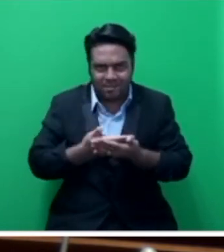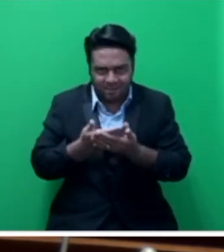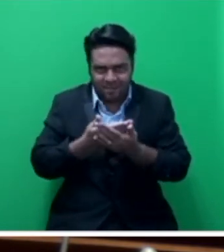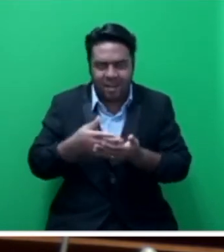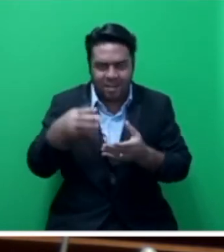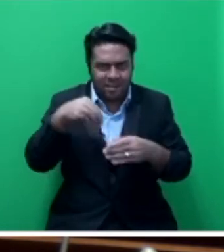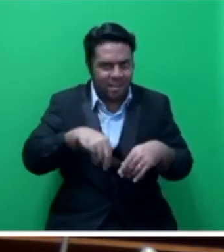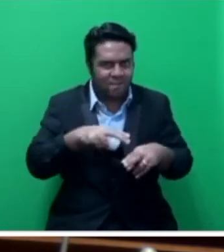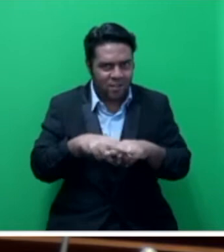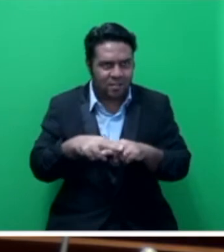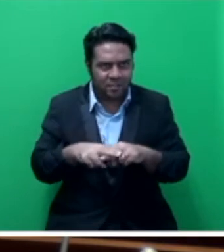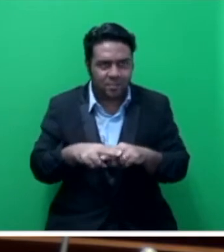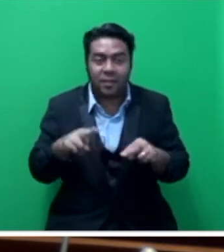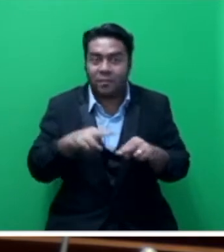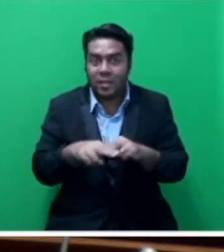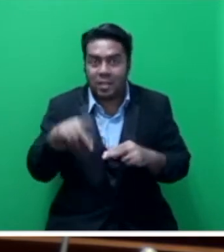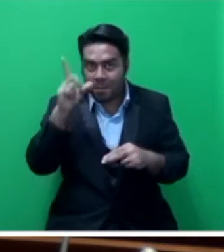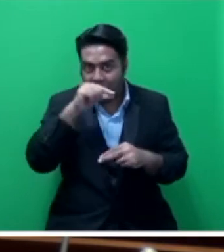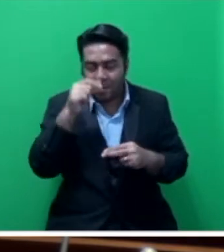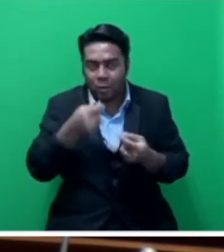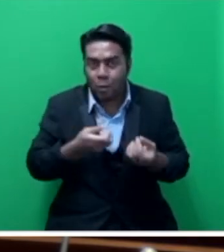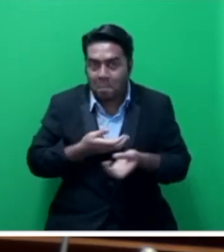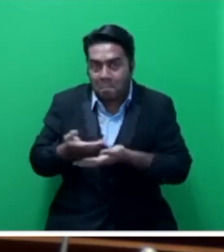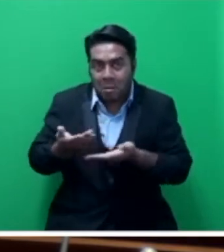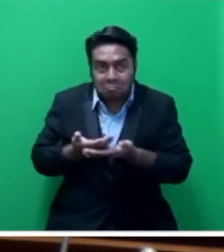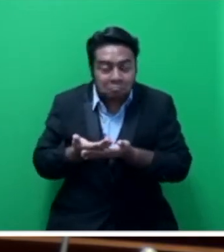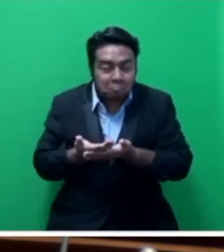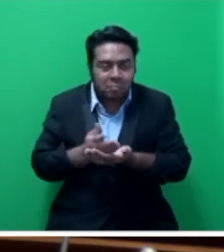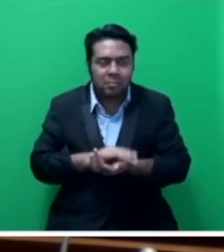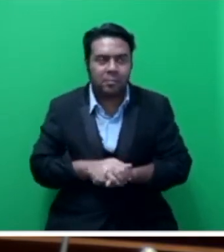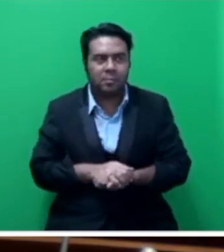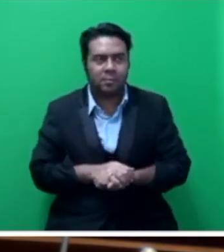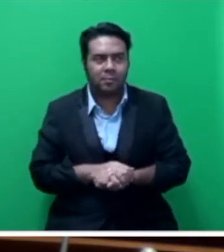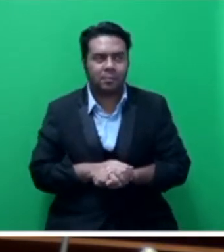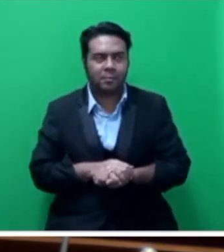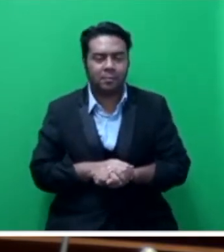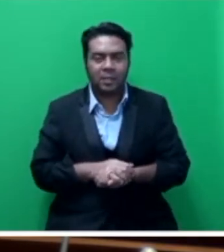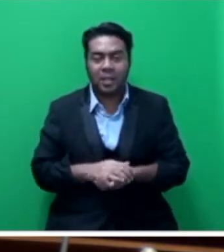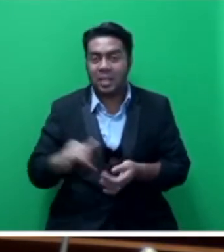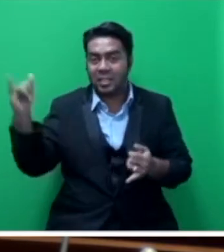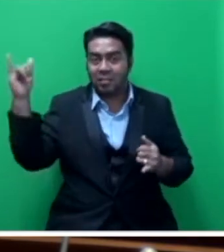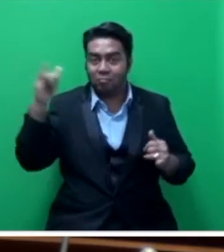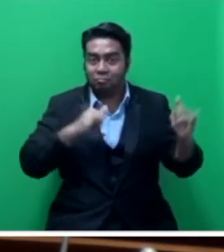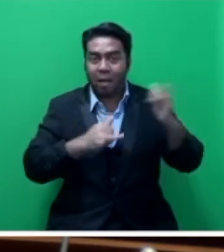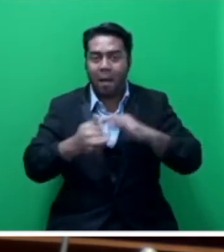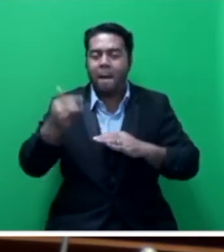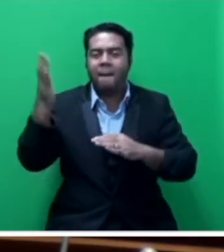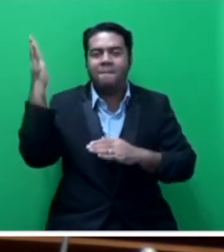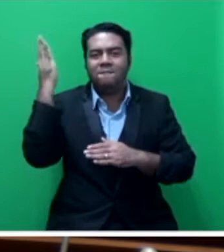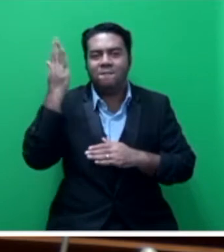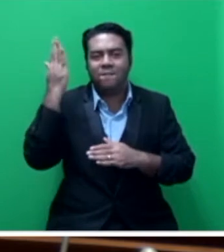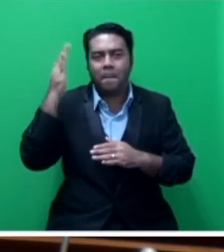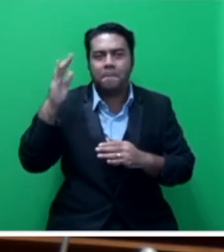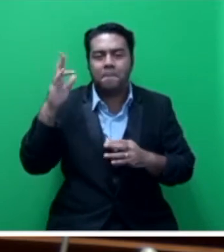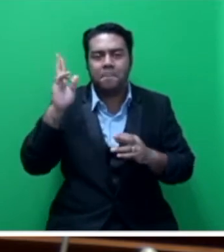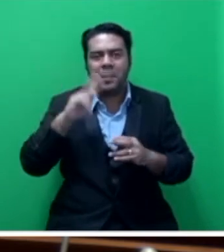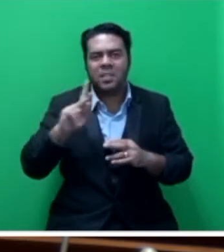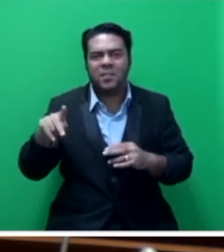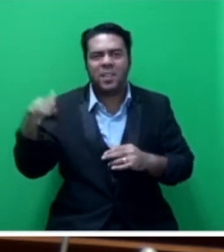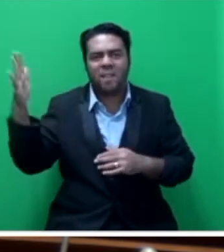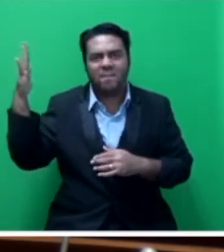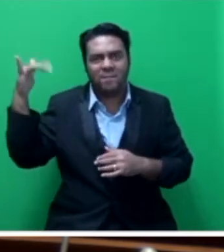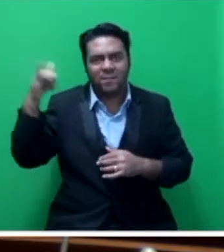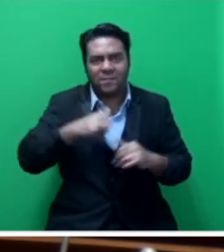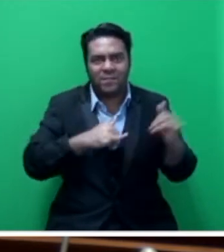Fiji has also been able to market, Mr. Speaker, sir, its aviation academy by engaging pilots to undertake training